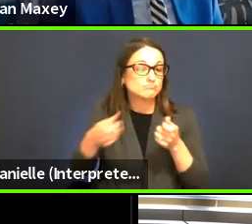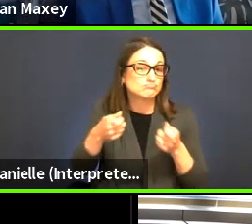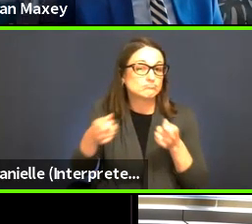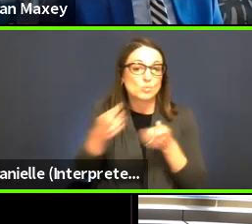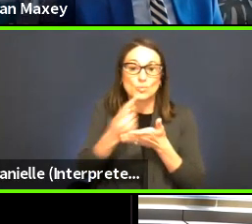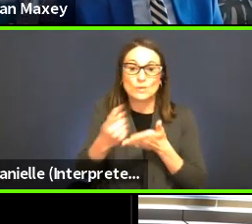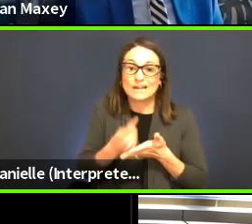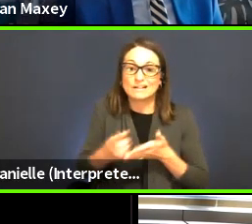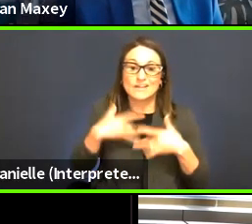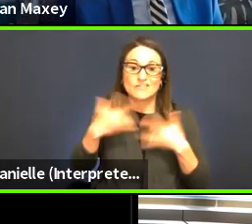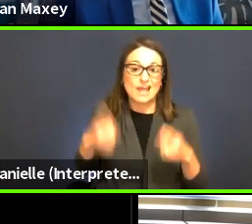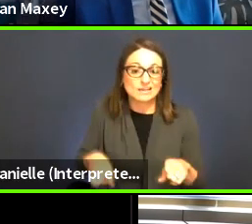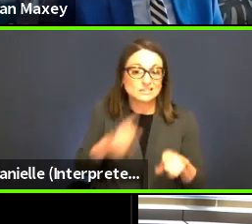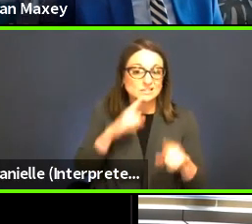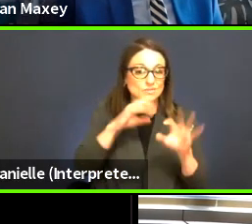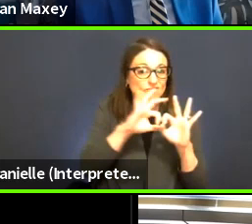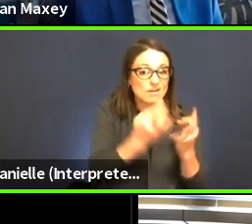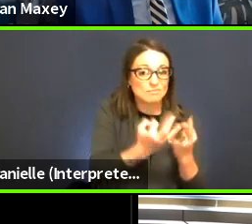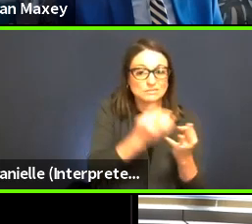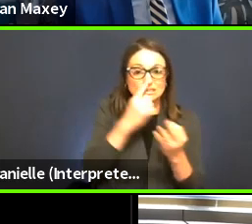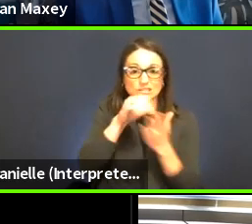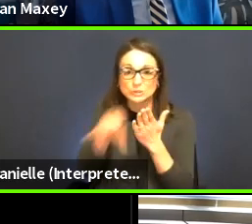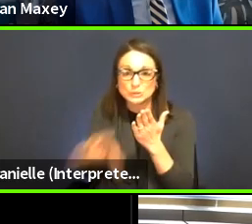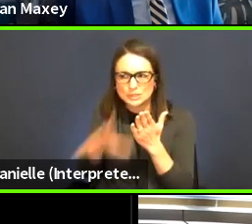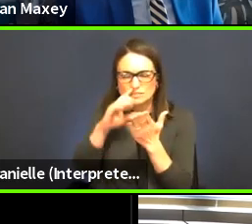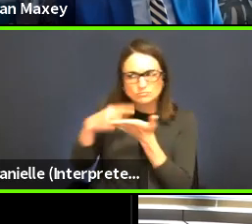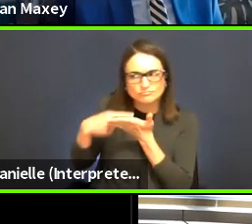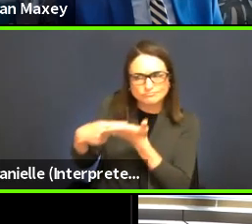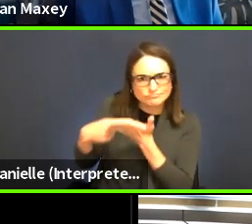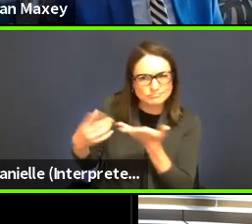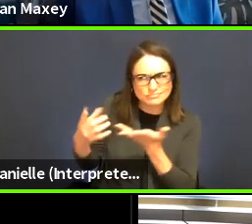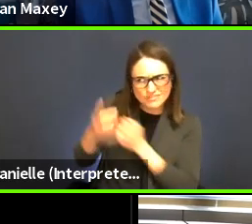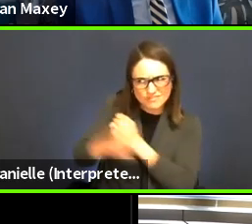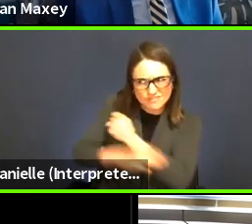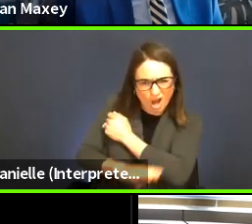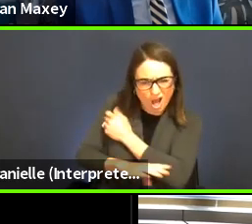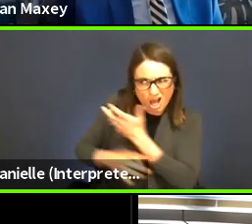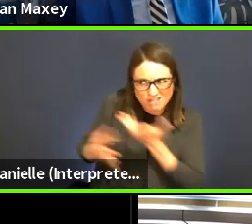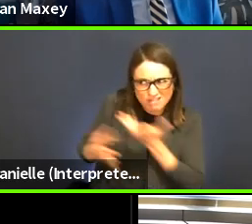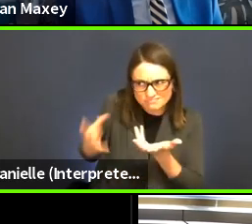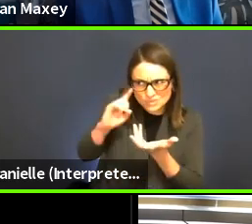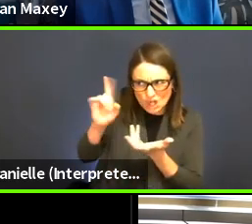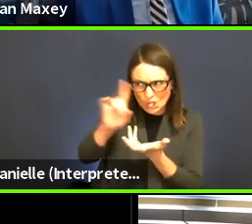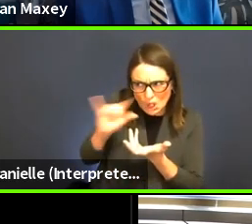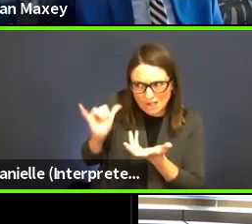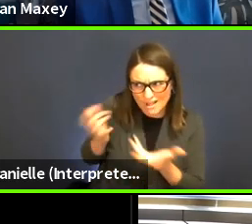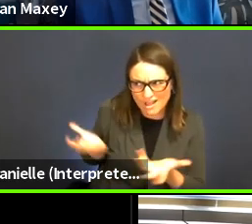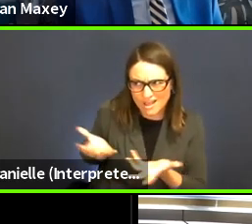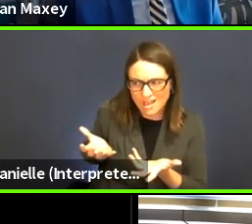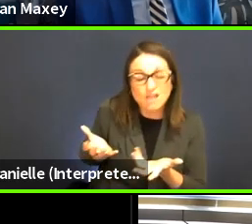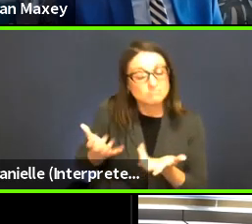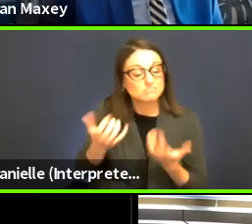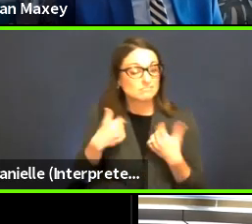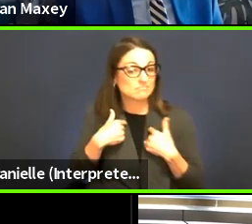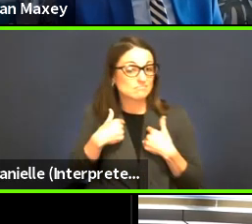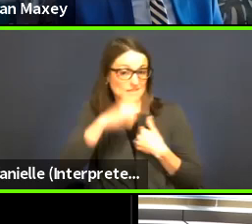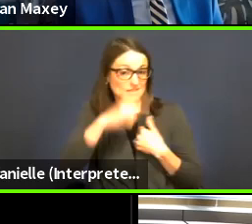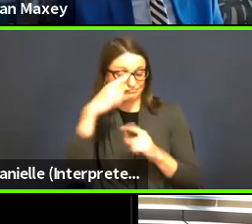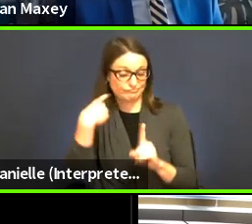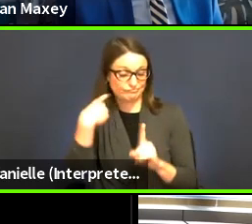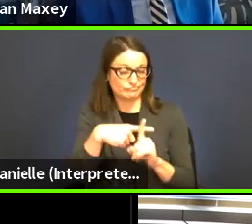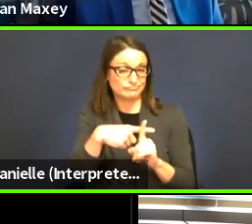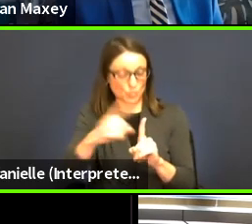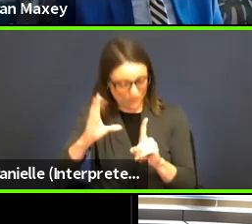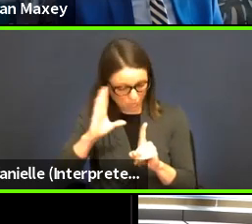and students to talk about what the fall is going to look like. And I still remain very optimistic that we will be